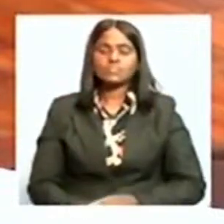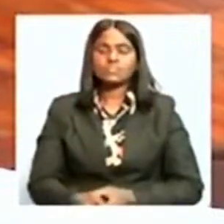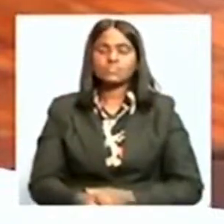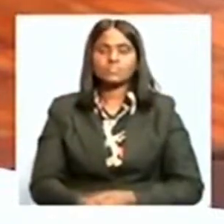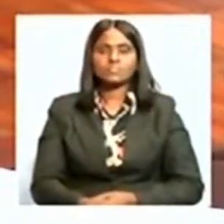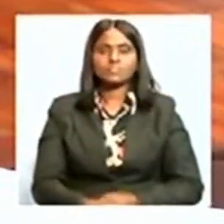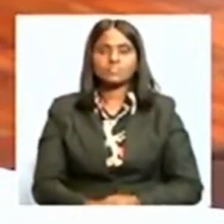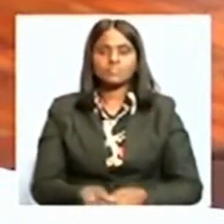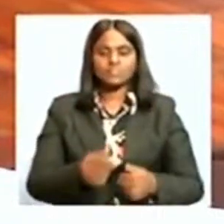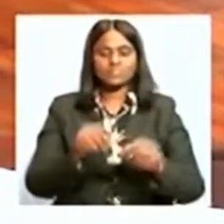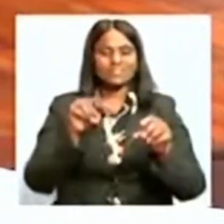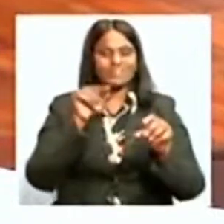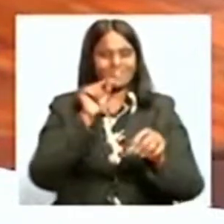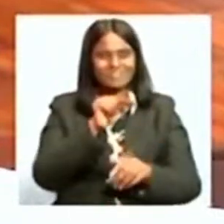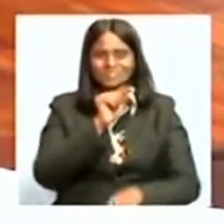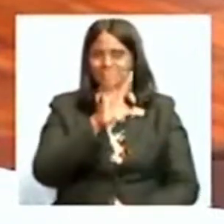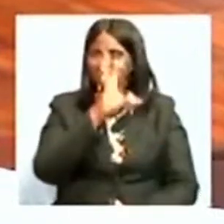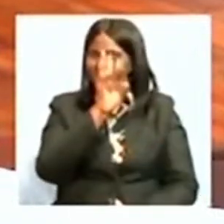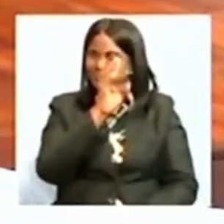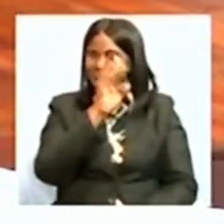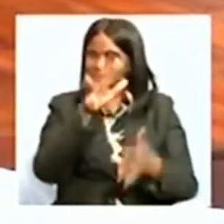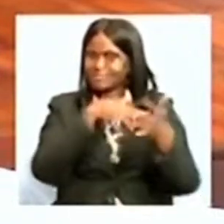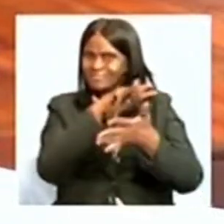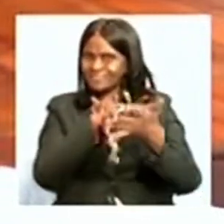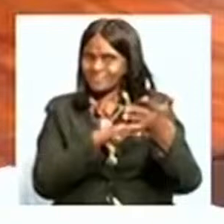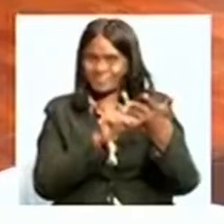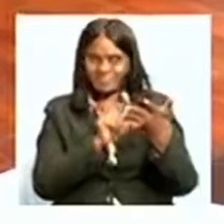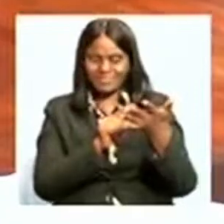The amendment on the 6th schedule.